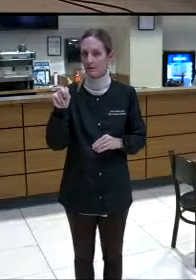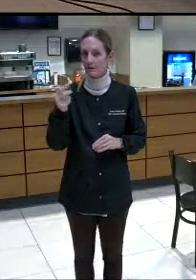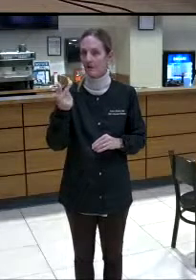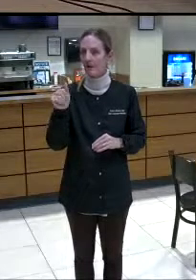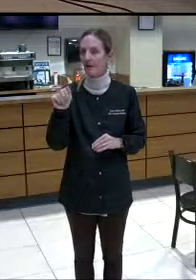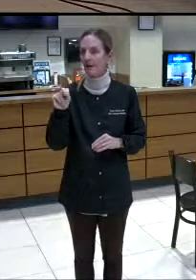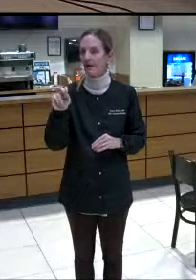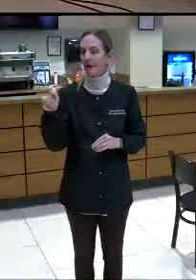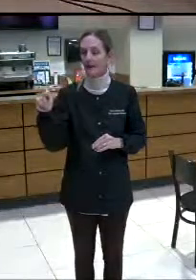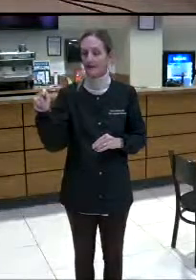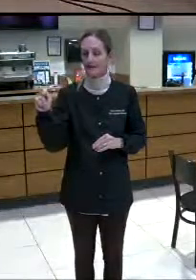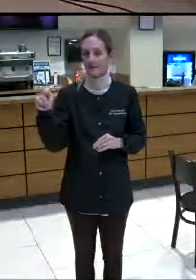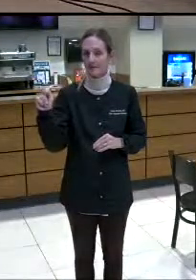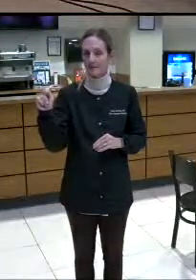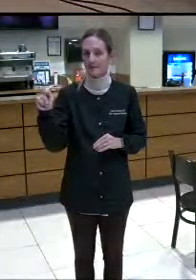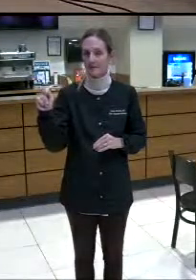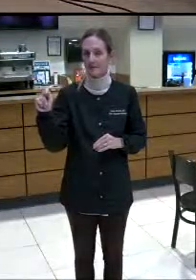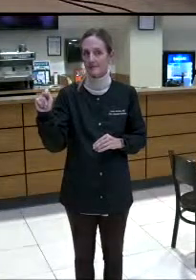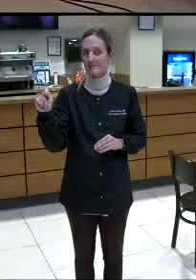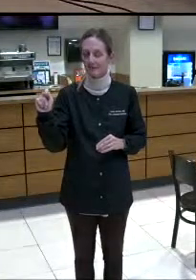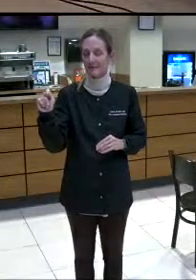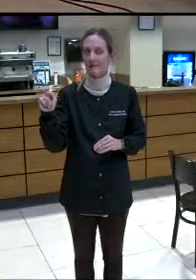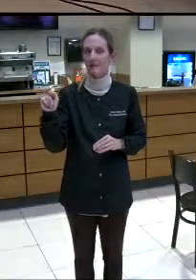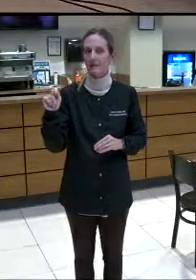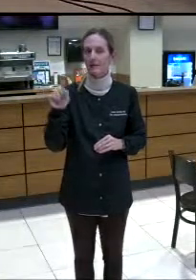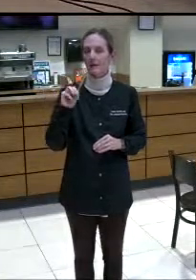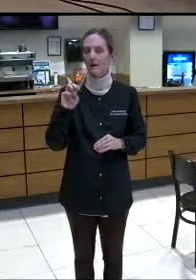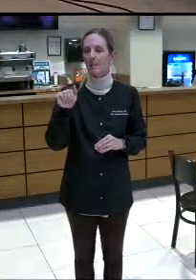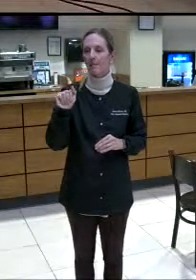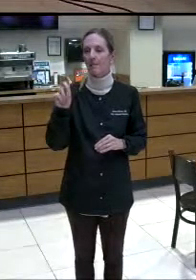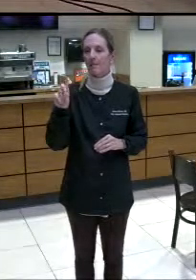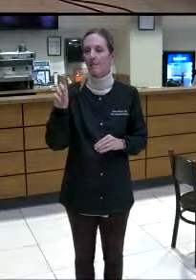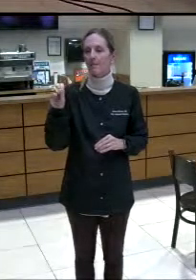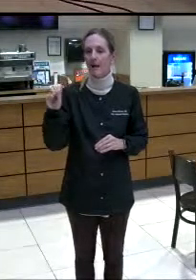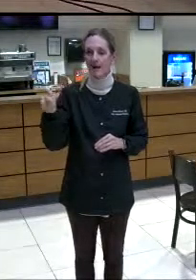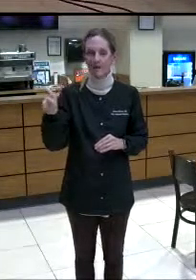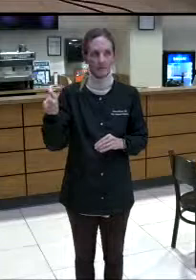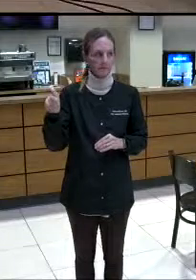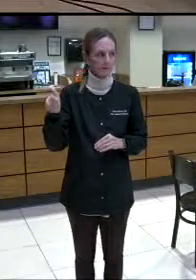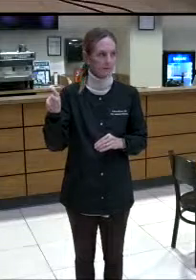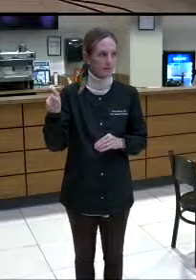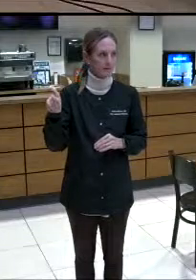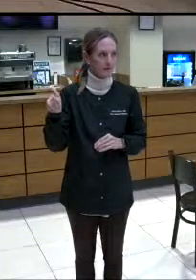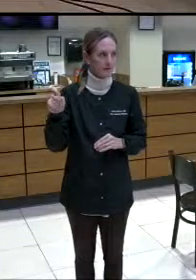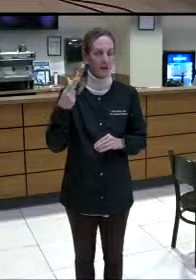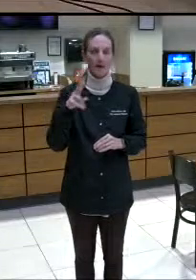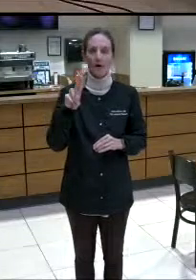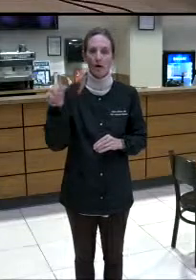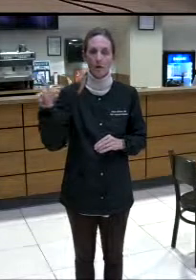Gant. Here. Dr. Maddox. And Attorney Hope. Here.